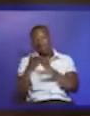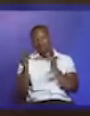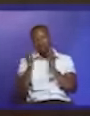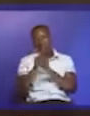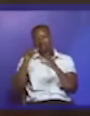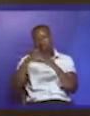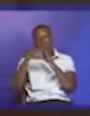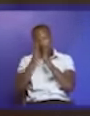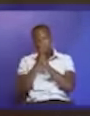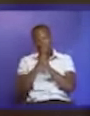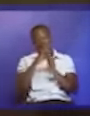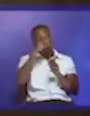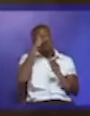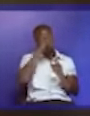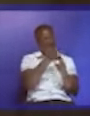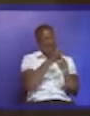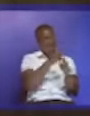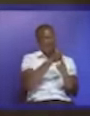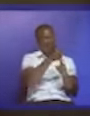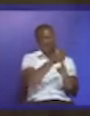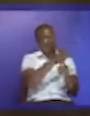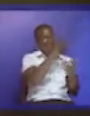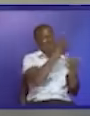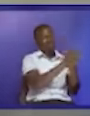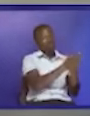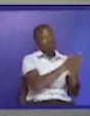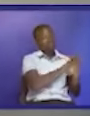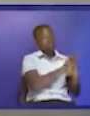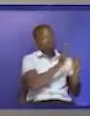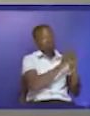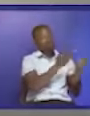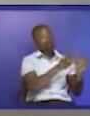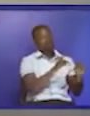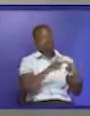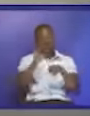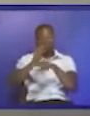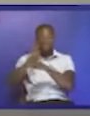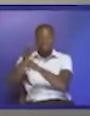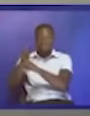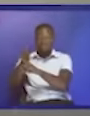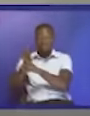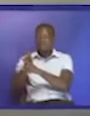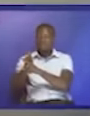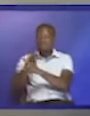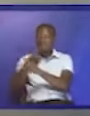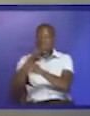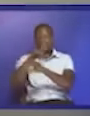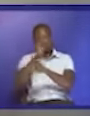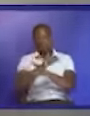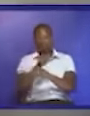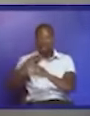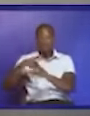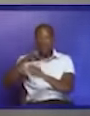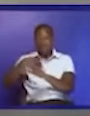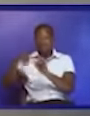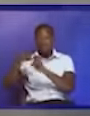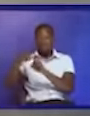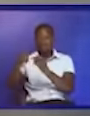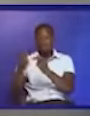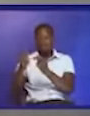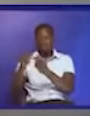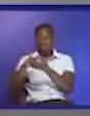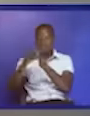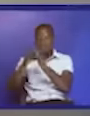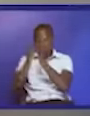to die, but the church said no. We may not be in government physically, but there is an advantage that we have. It says, but